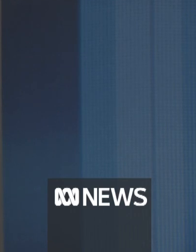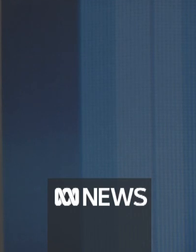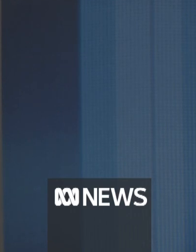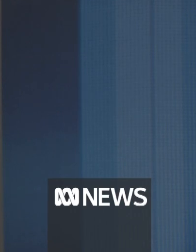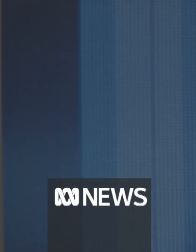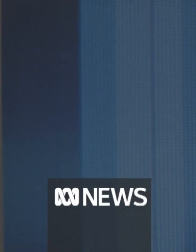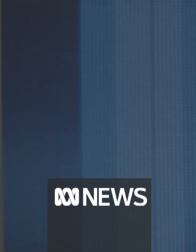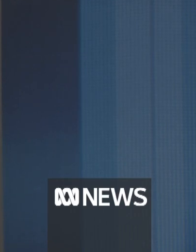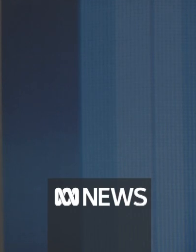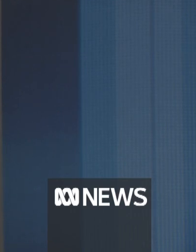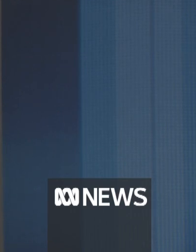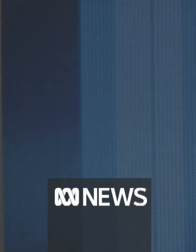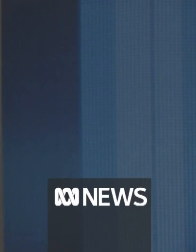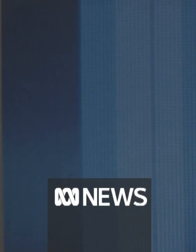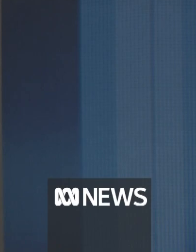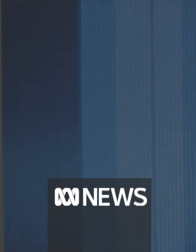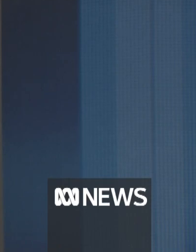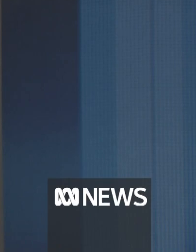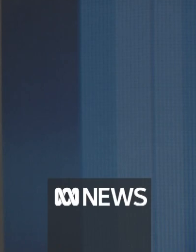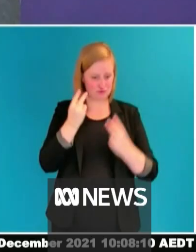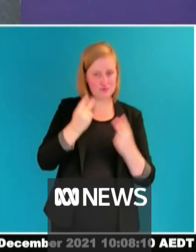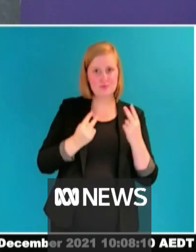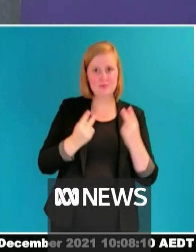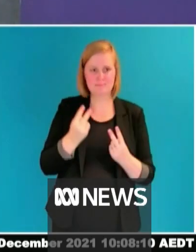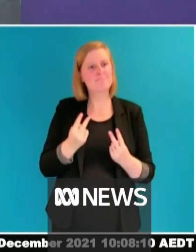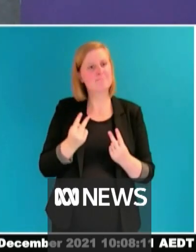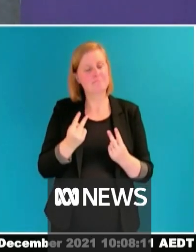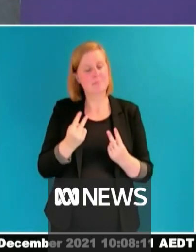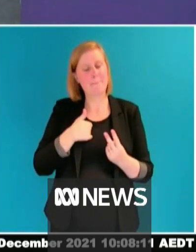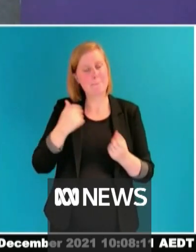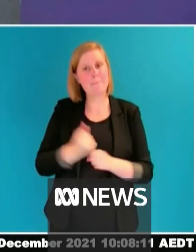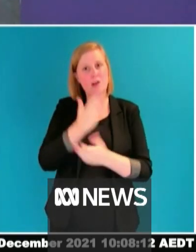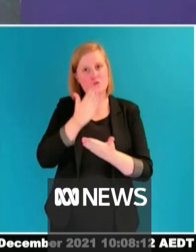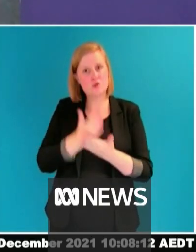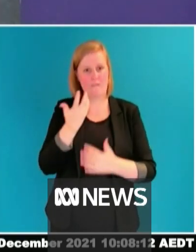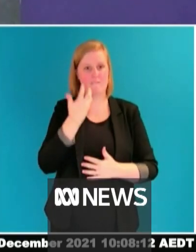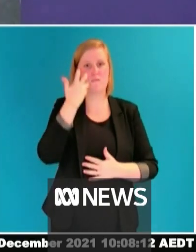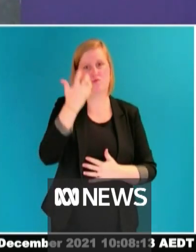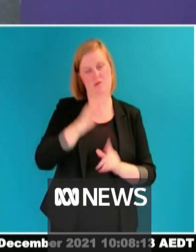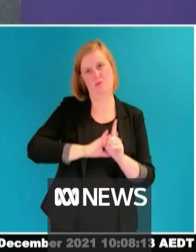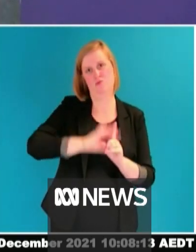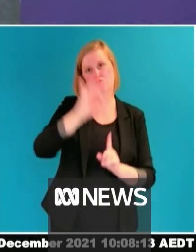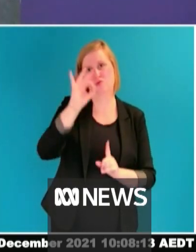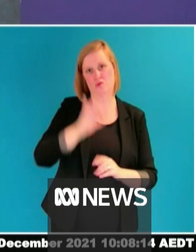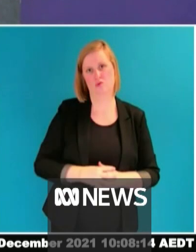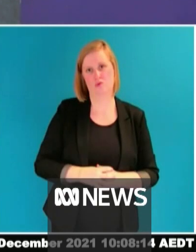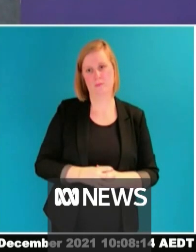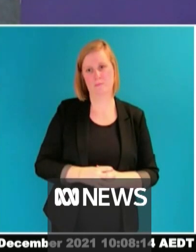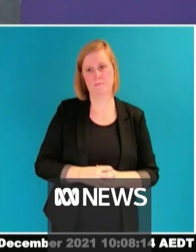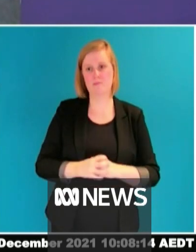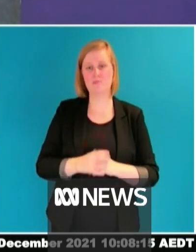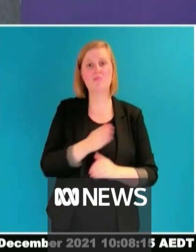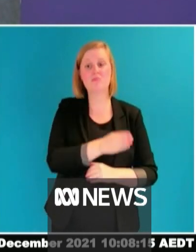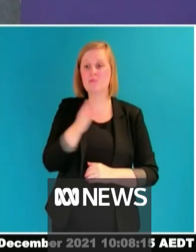have a little listen to just one of those apologies. For Natalie and her family, the